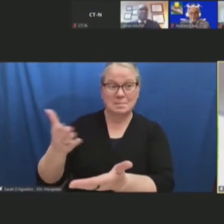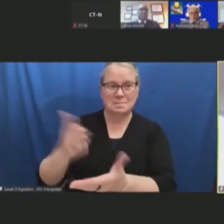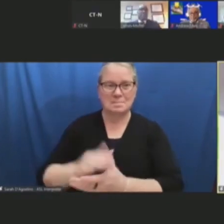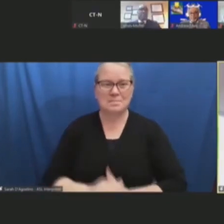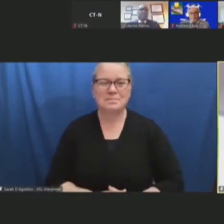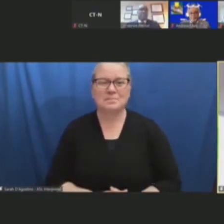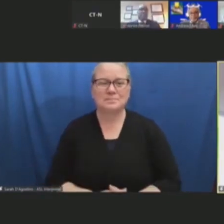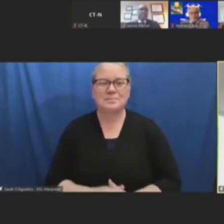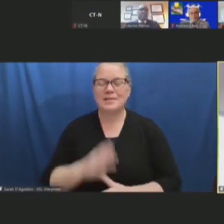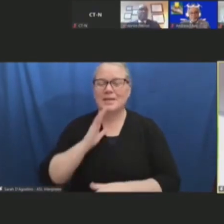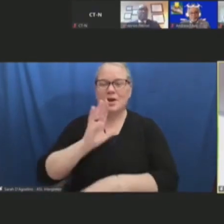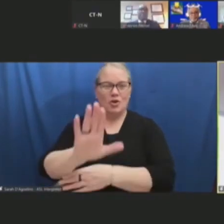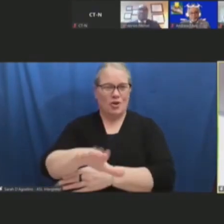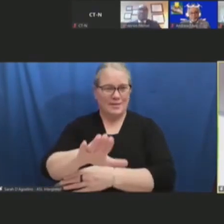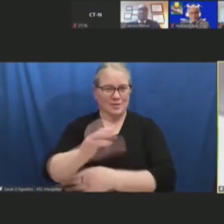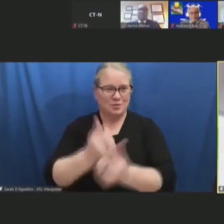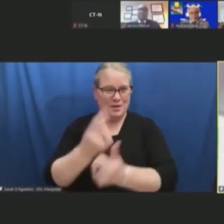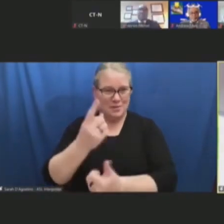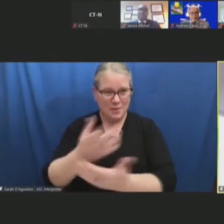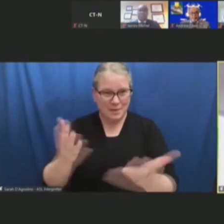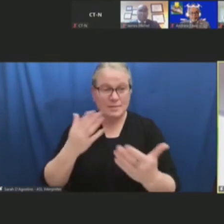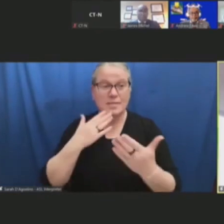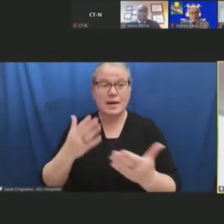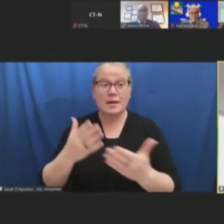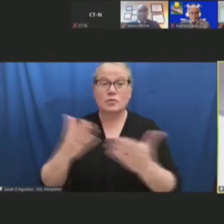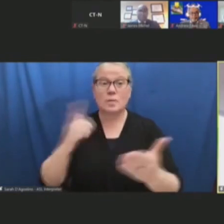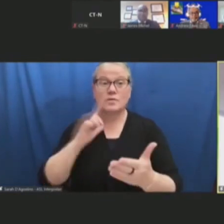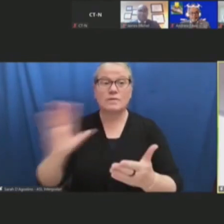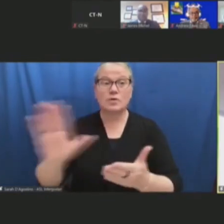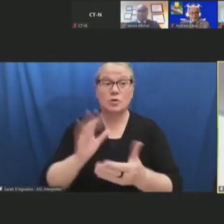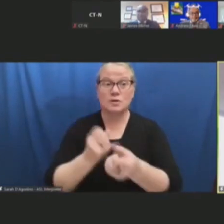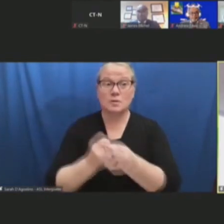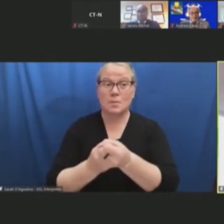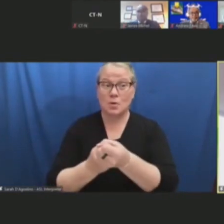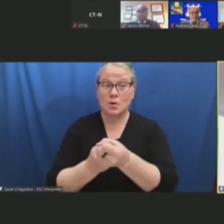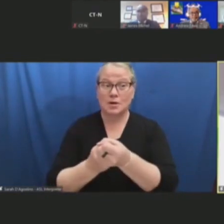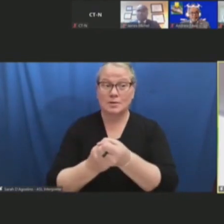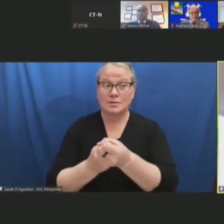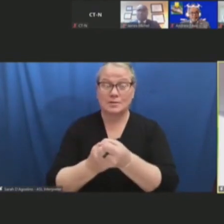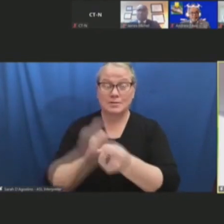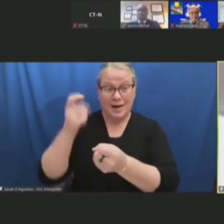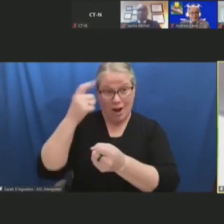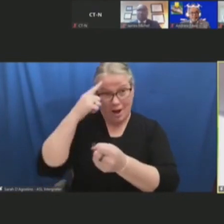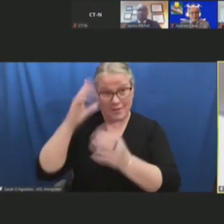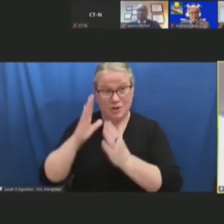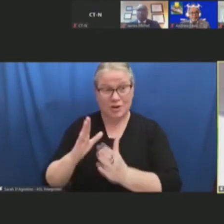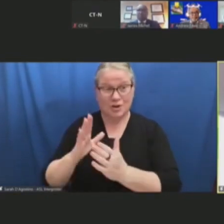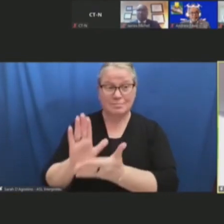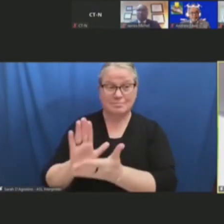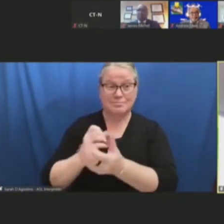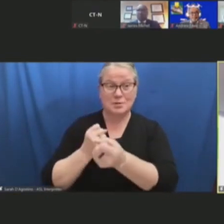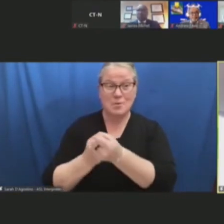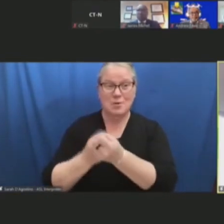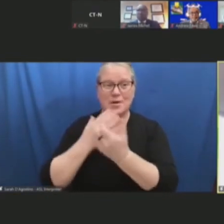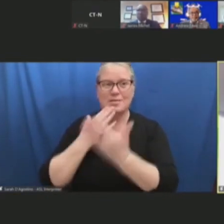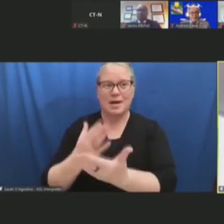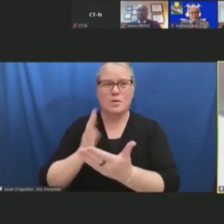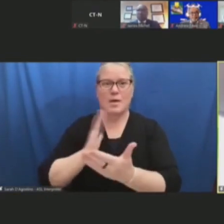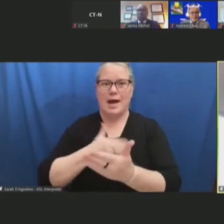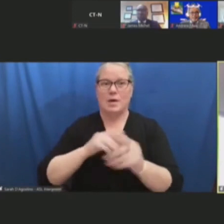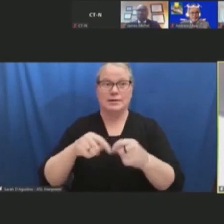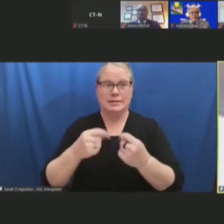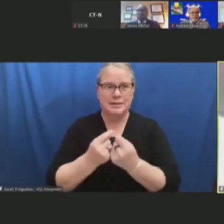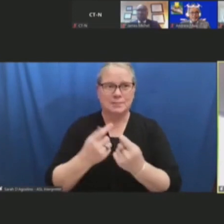afternoon, everyone. Thank you so much for your support. Governor, our team is very excited to launch the